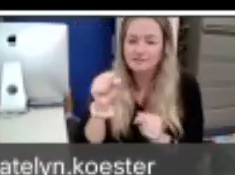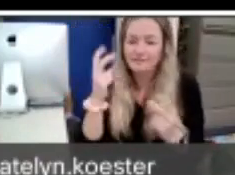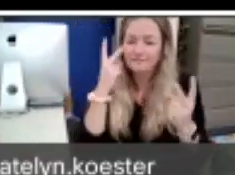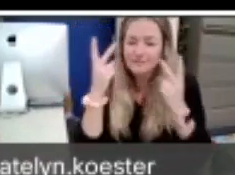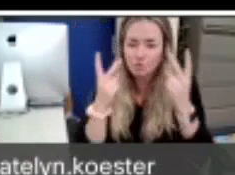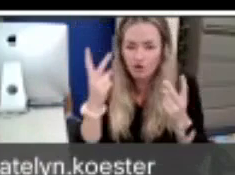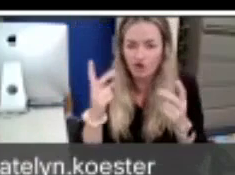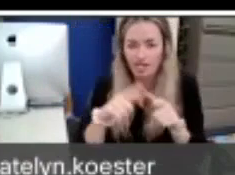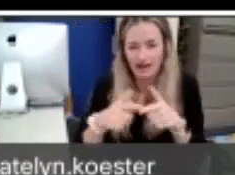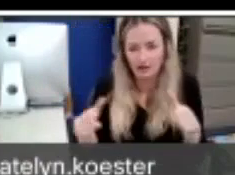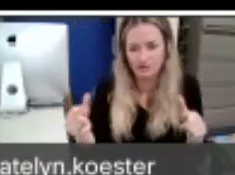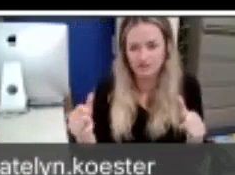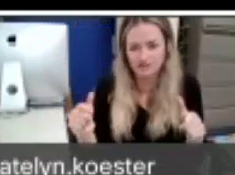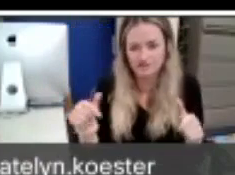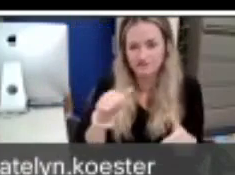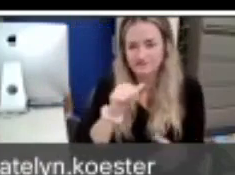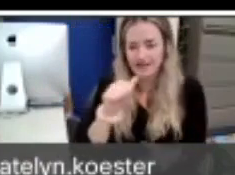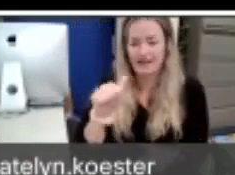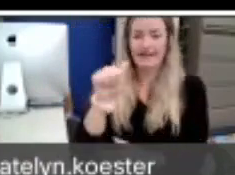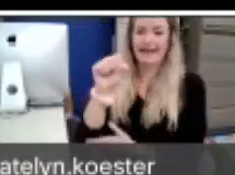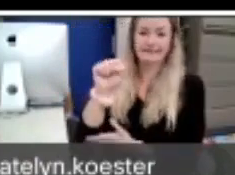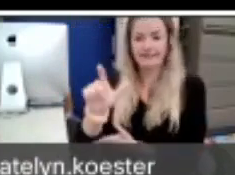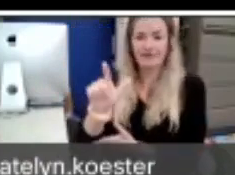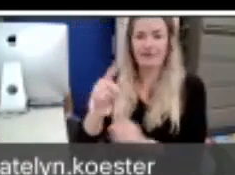17 countries, and it started as like a visual